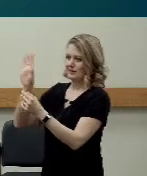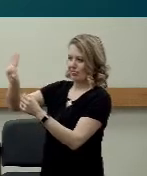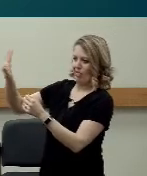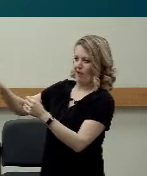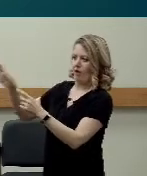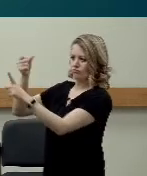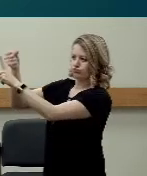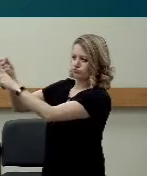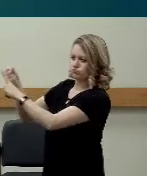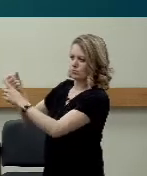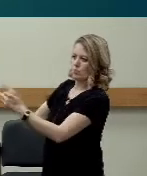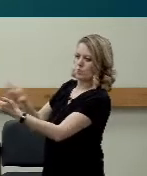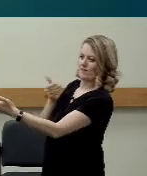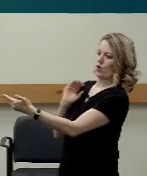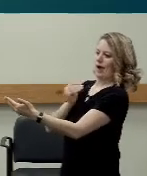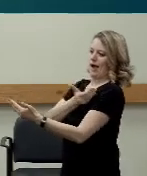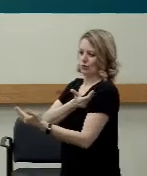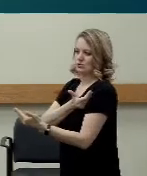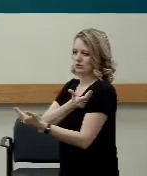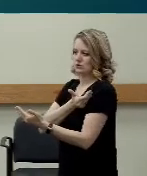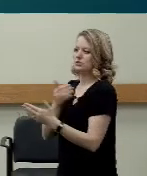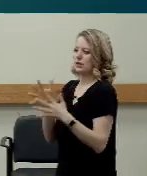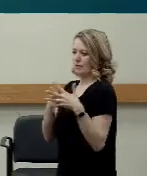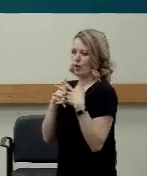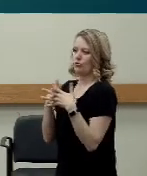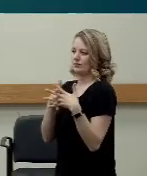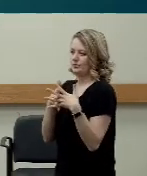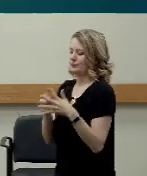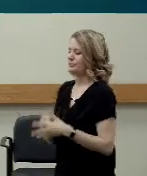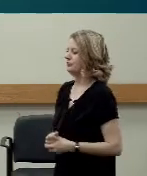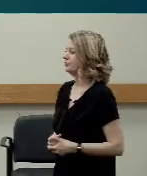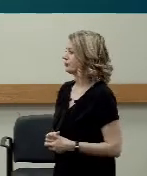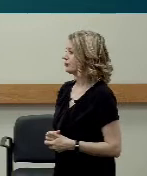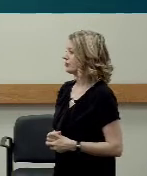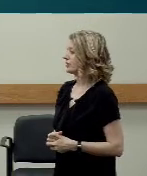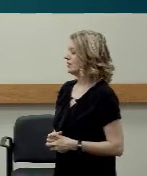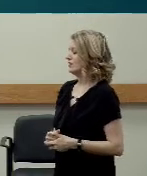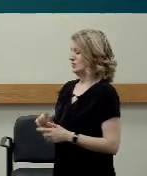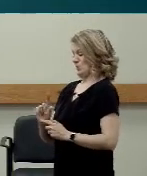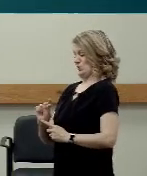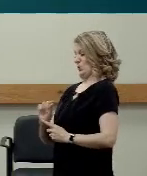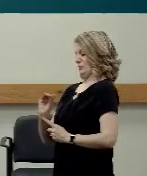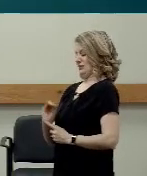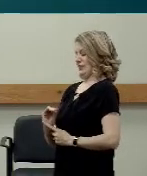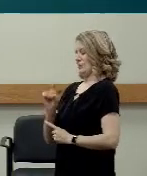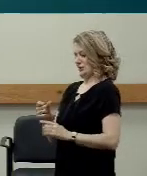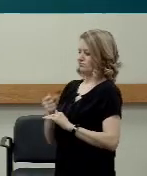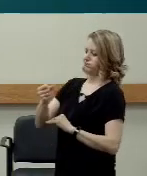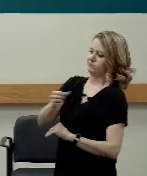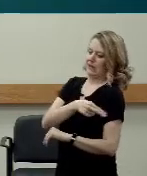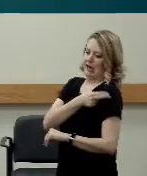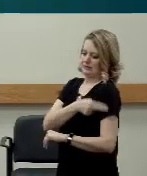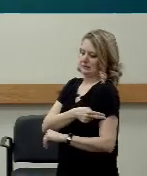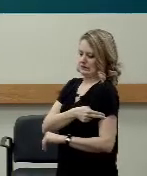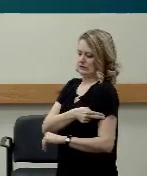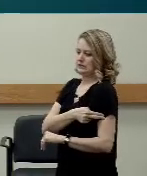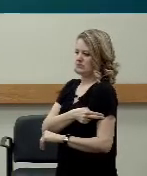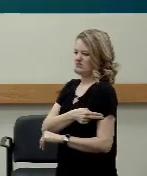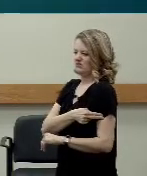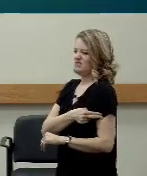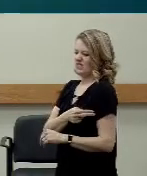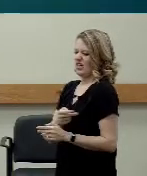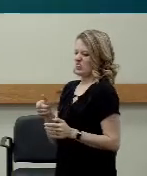greater, much farther along than it was in the US. And of the 20% hospitalized, 5% were